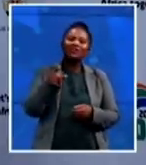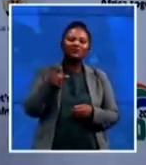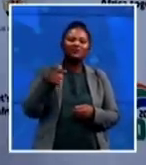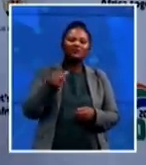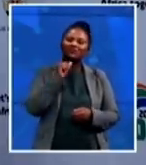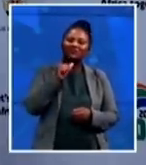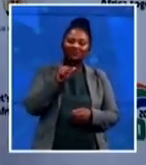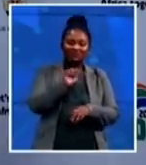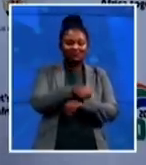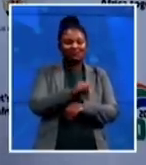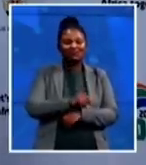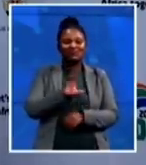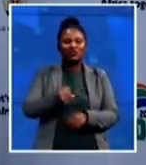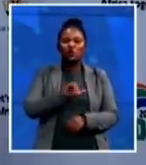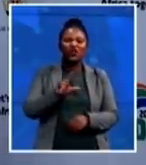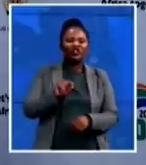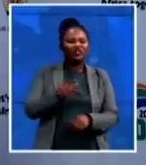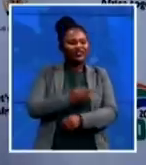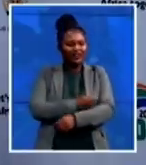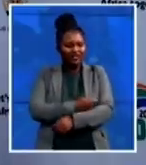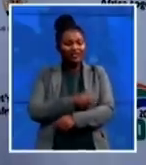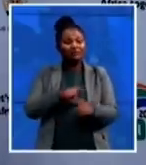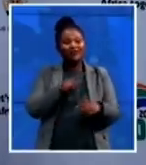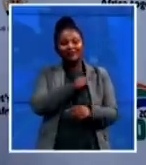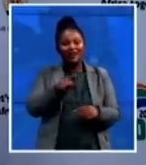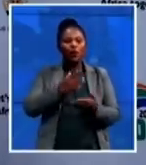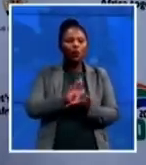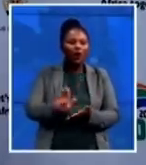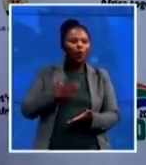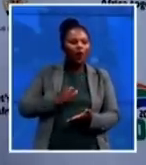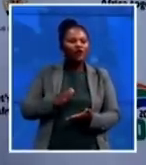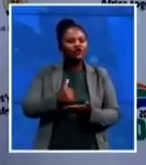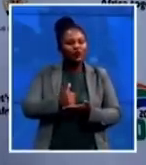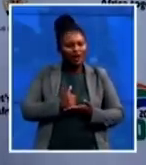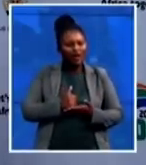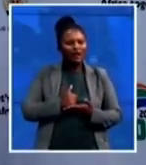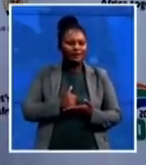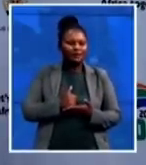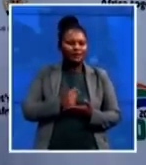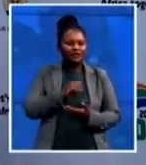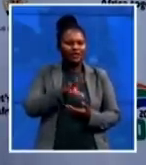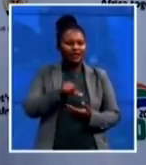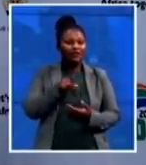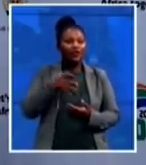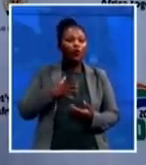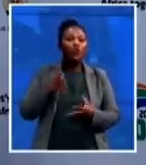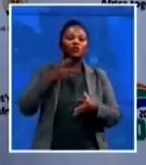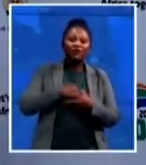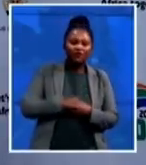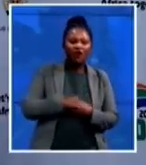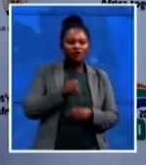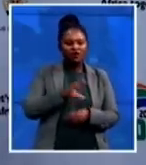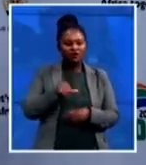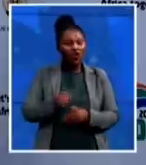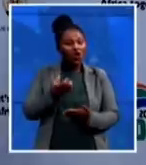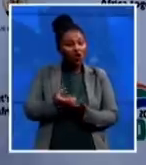vaccination. They want to make sure that they participate in this country economically in a manner that absorbs